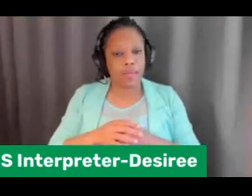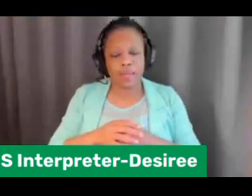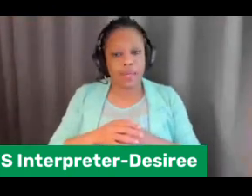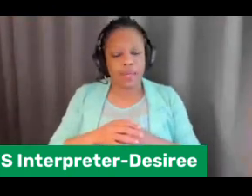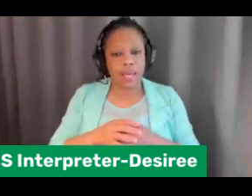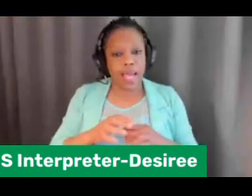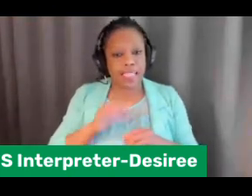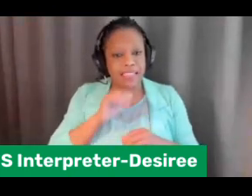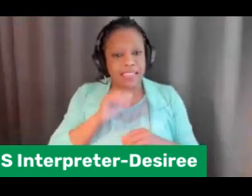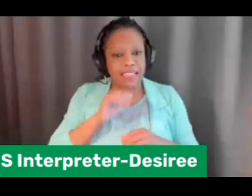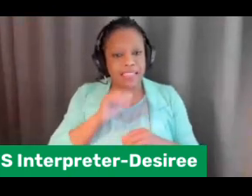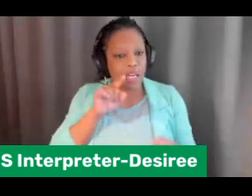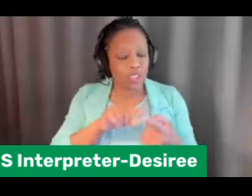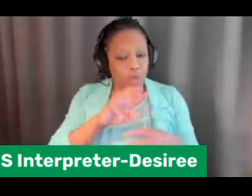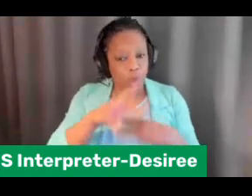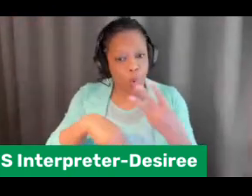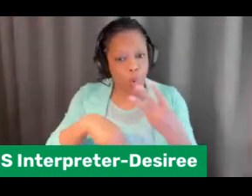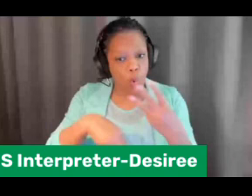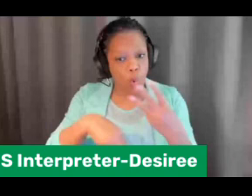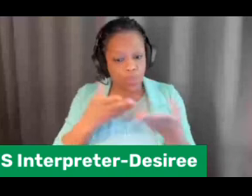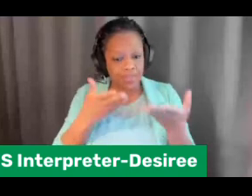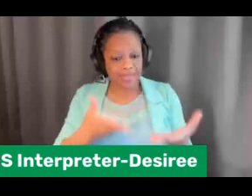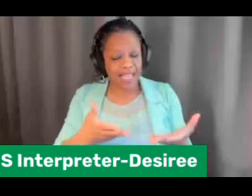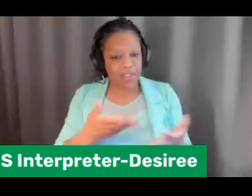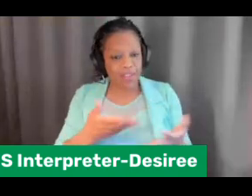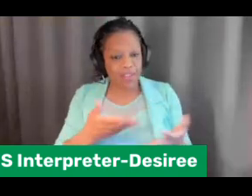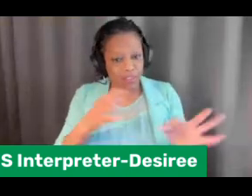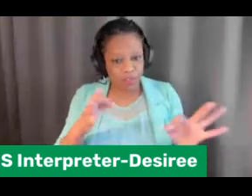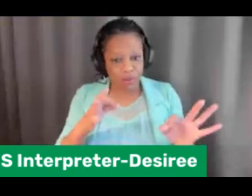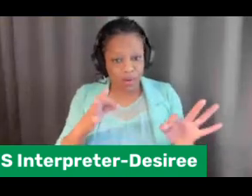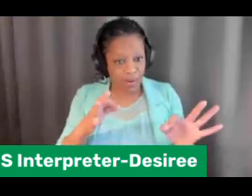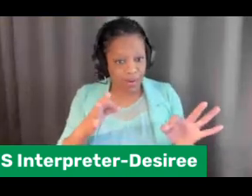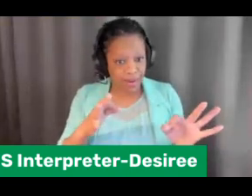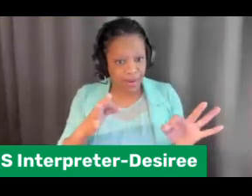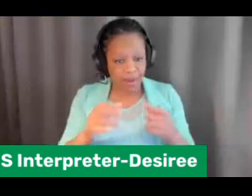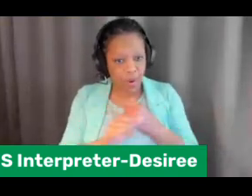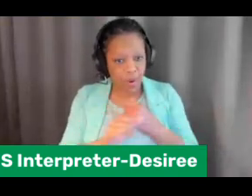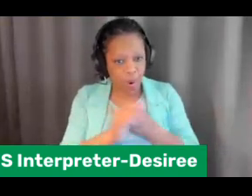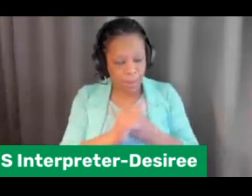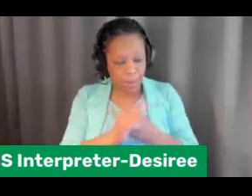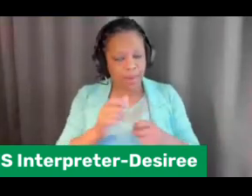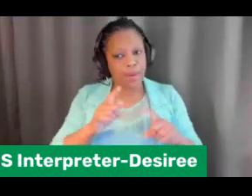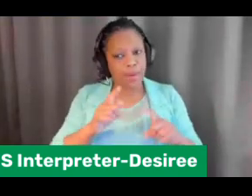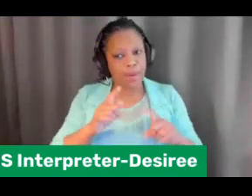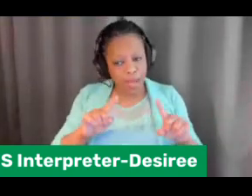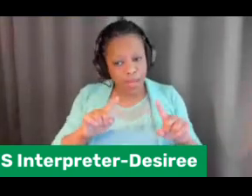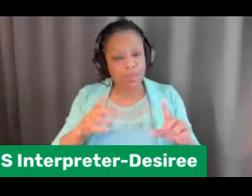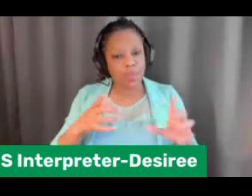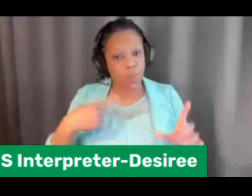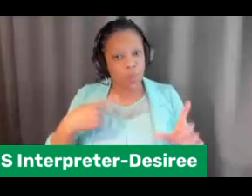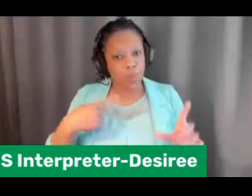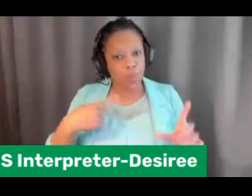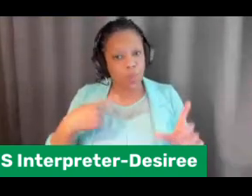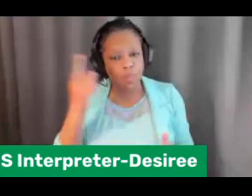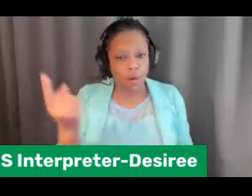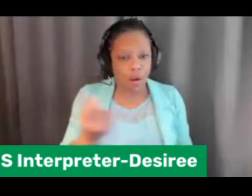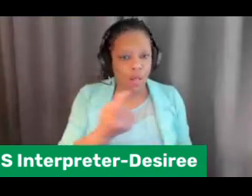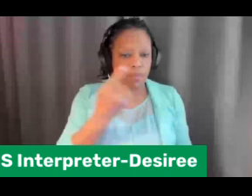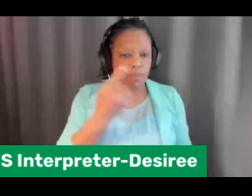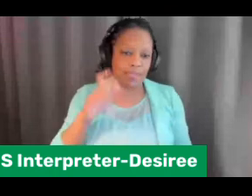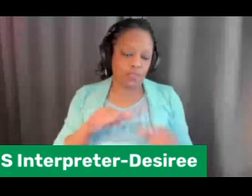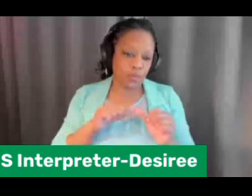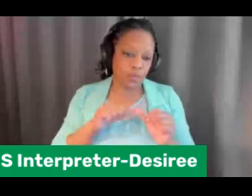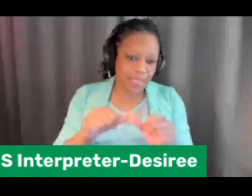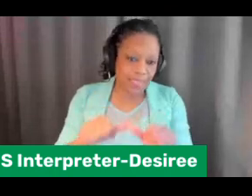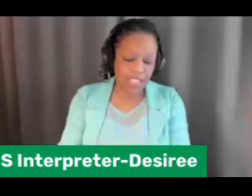harm. It's actually when we get to that point, we still have to engage in care for each other. We